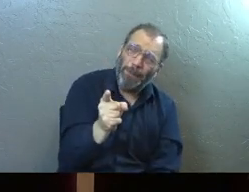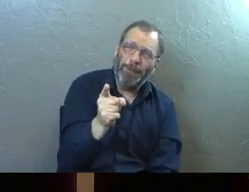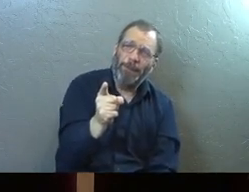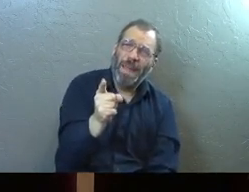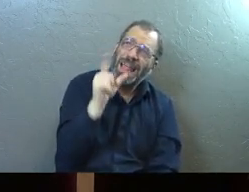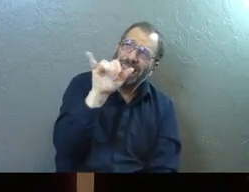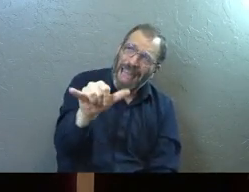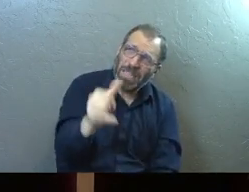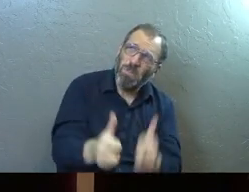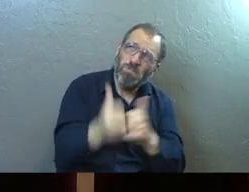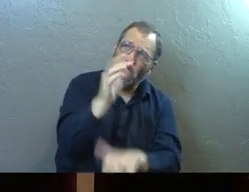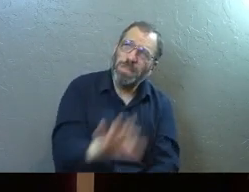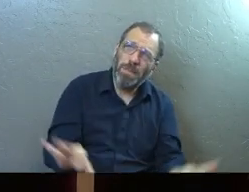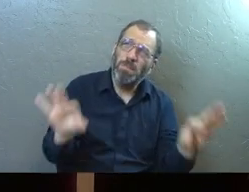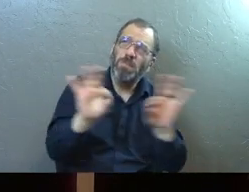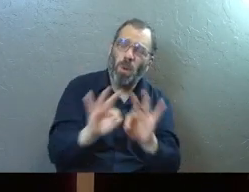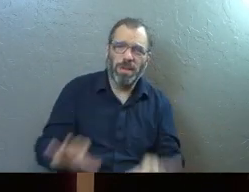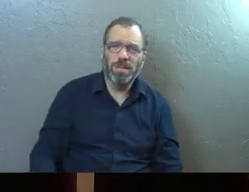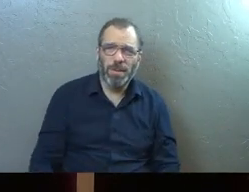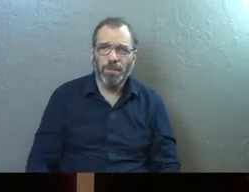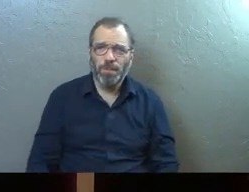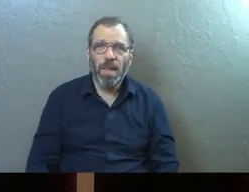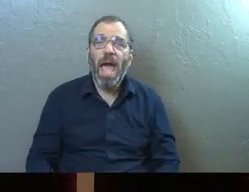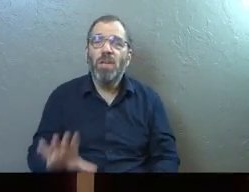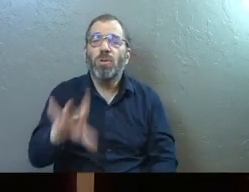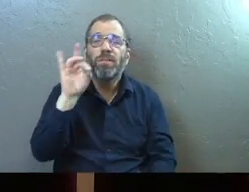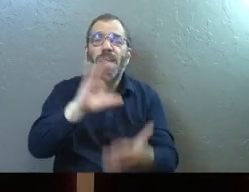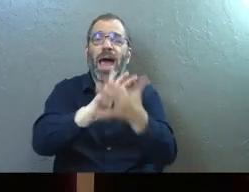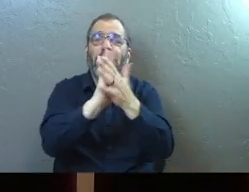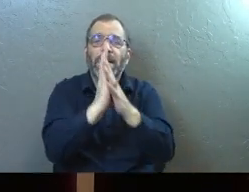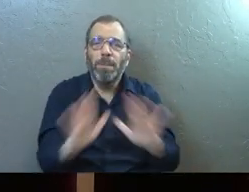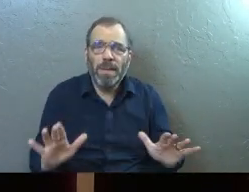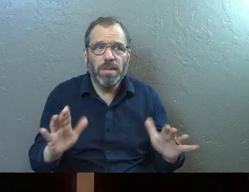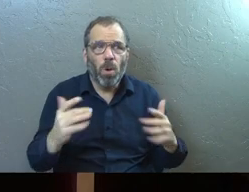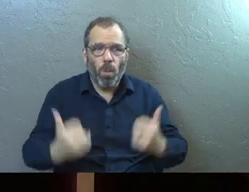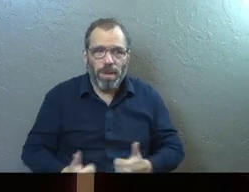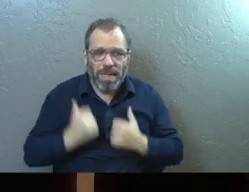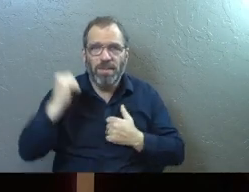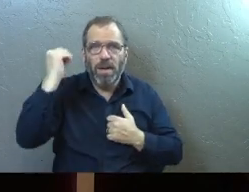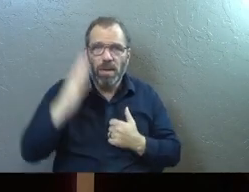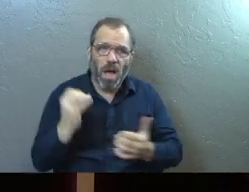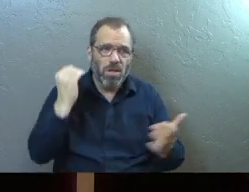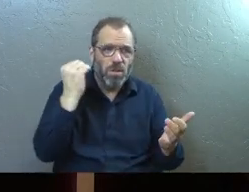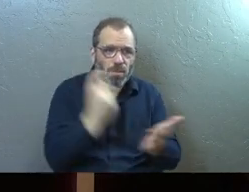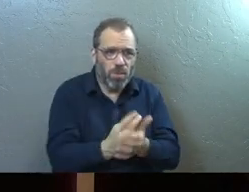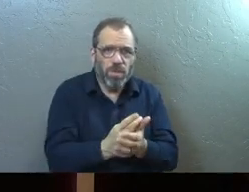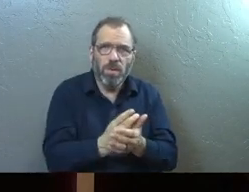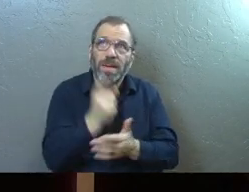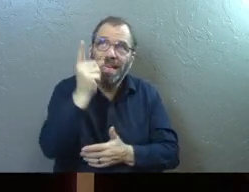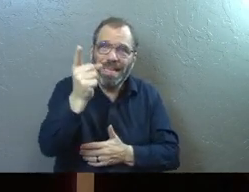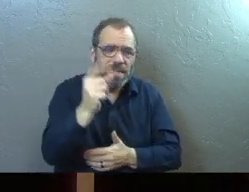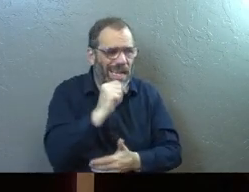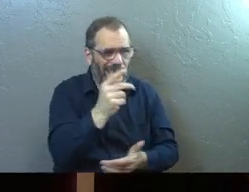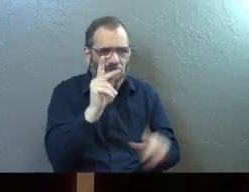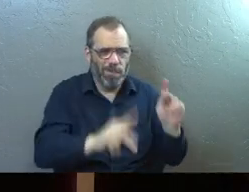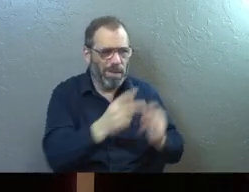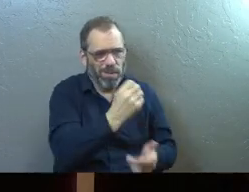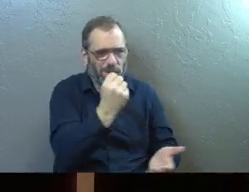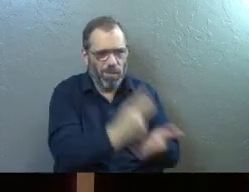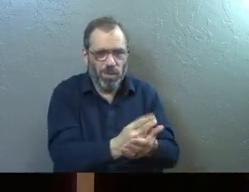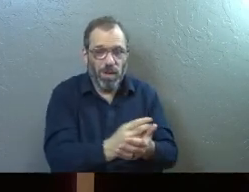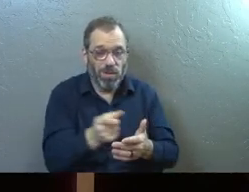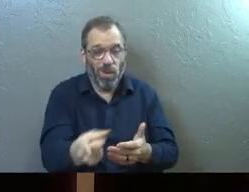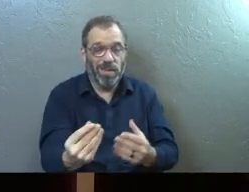leading me and that's what's most important. And we can find peace when we live for God's approval, not people's approval. What